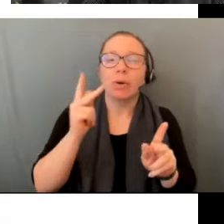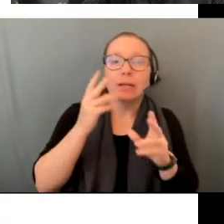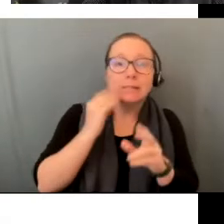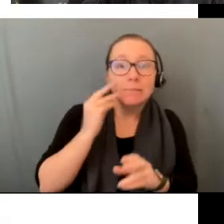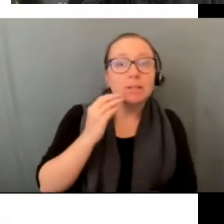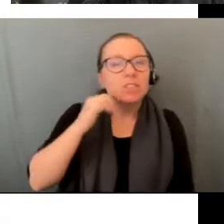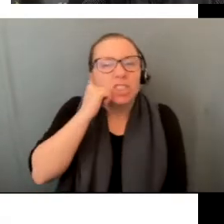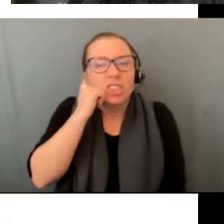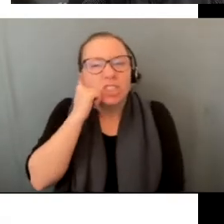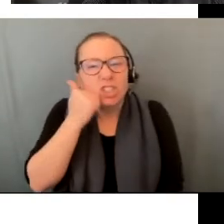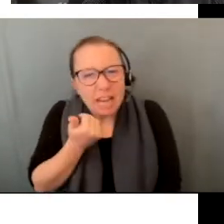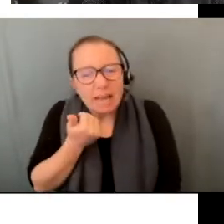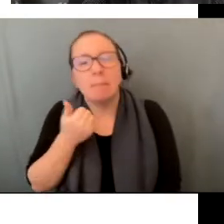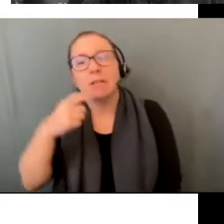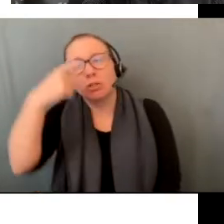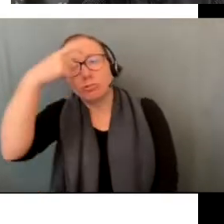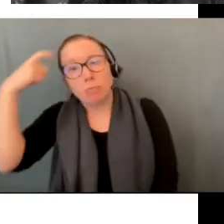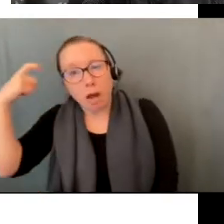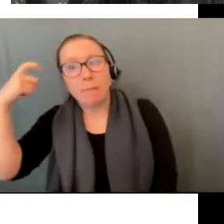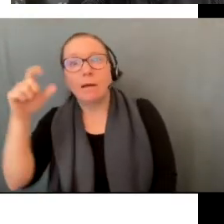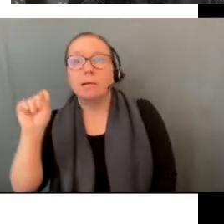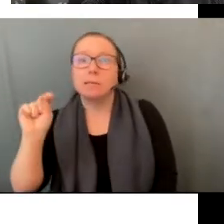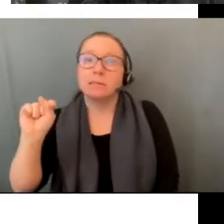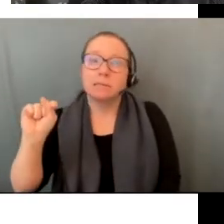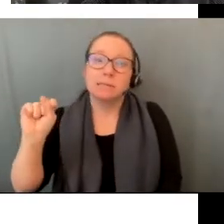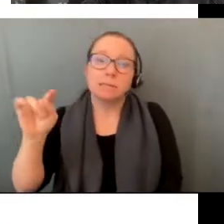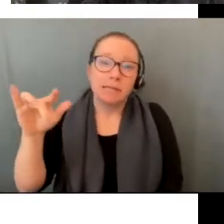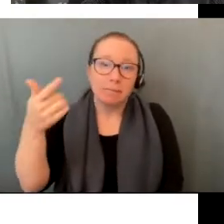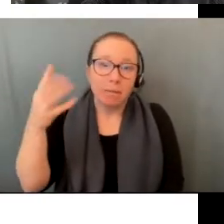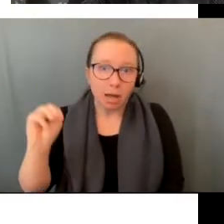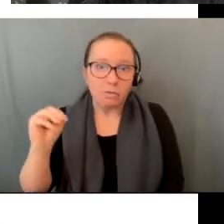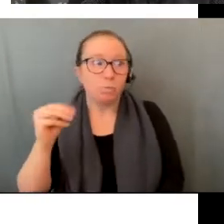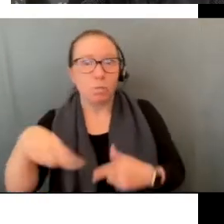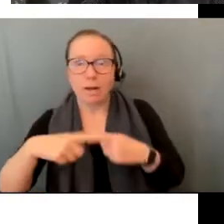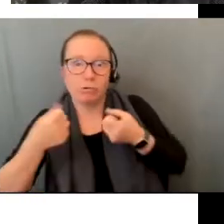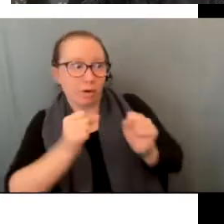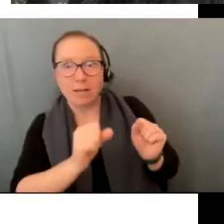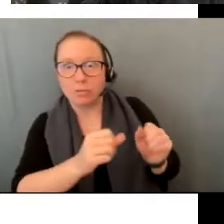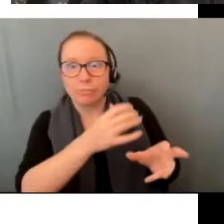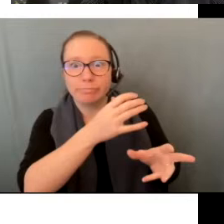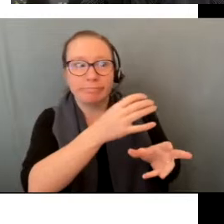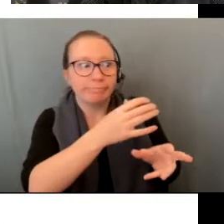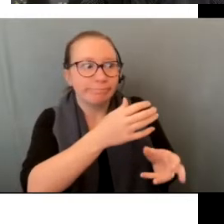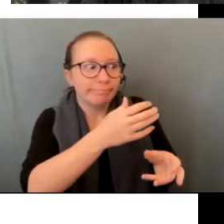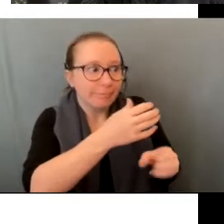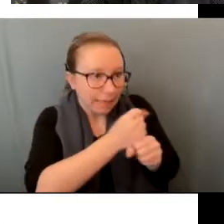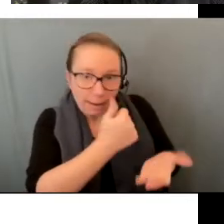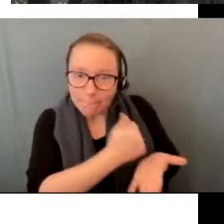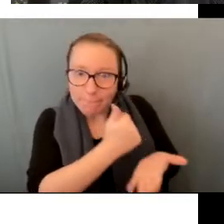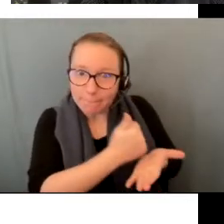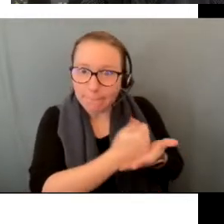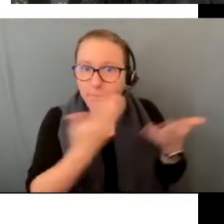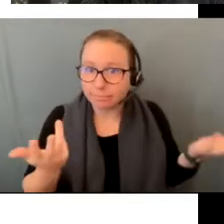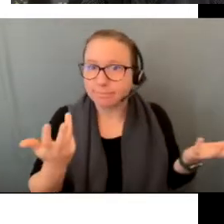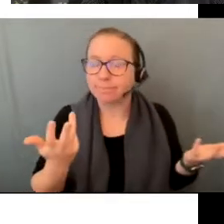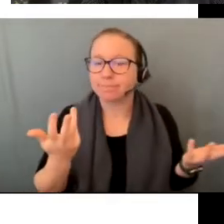and stigma associated with seeking help for rather marginalized and